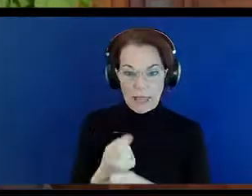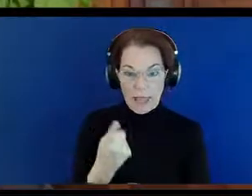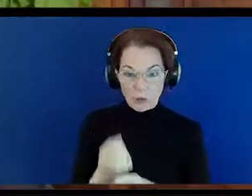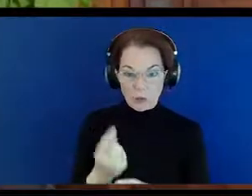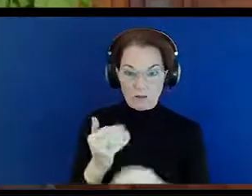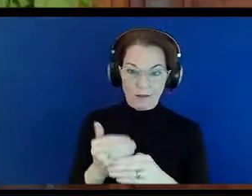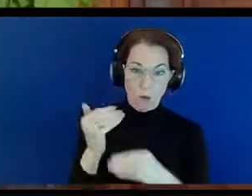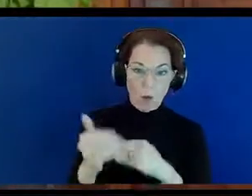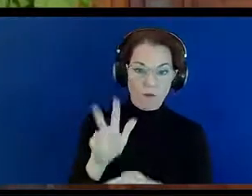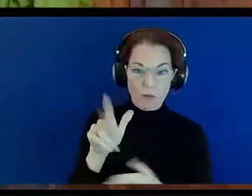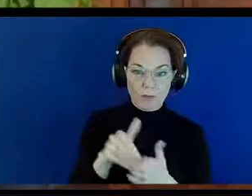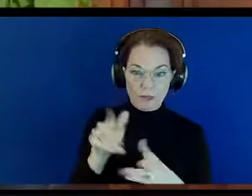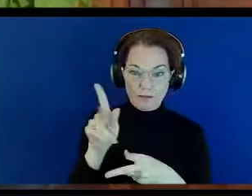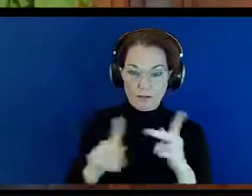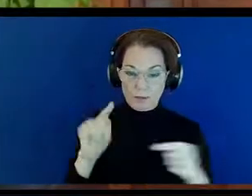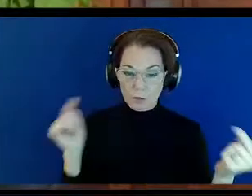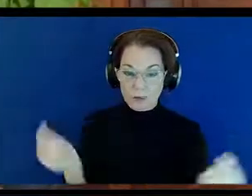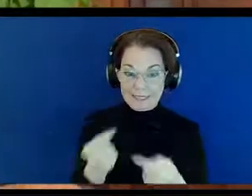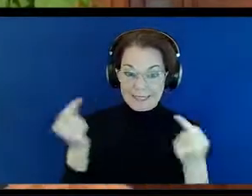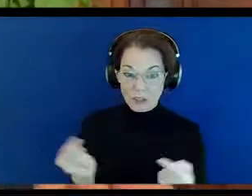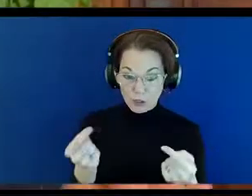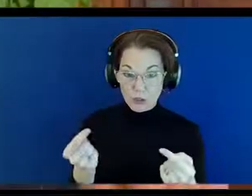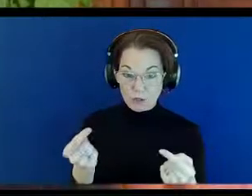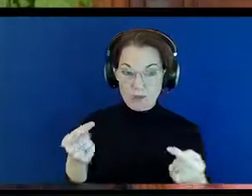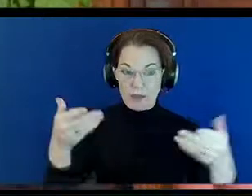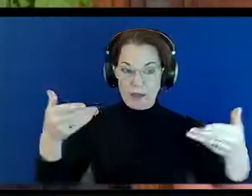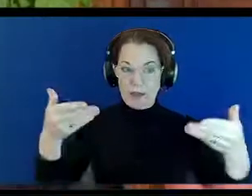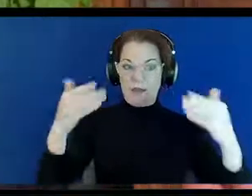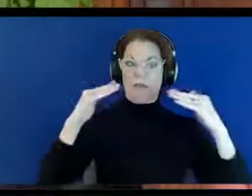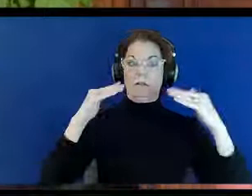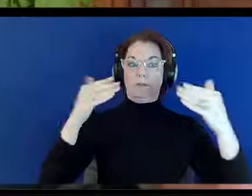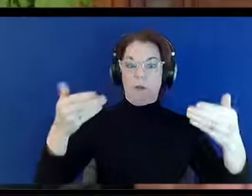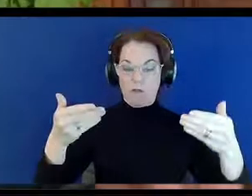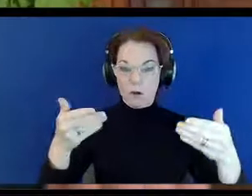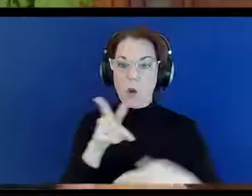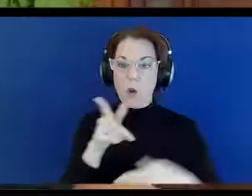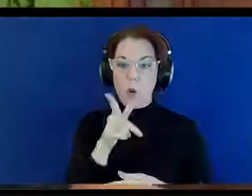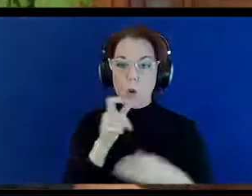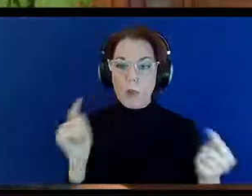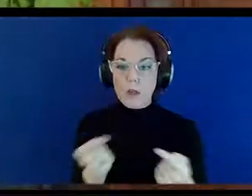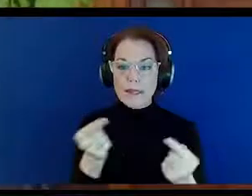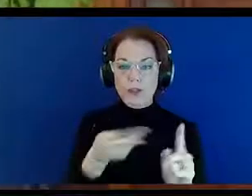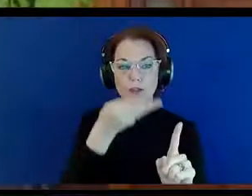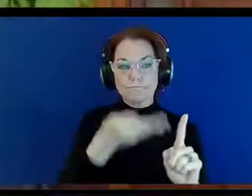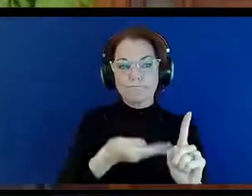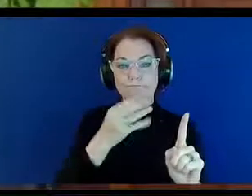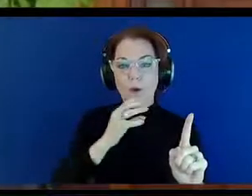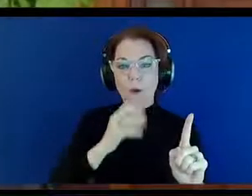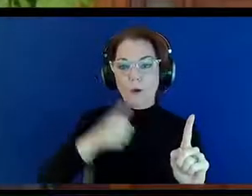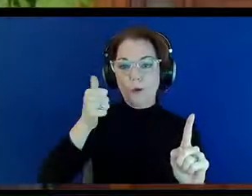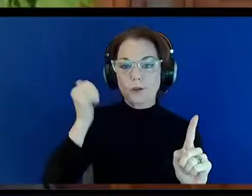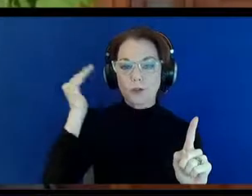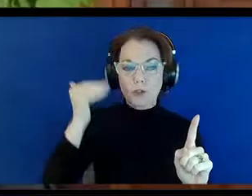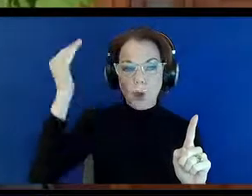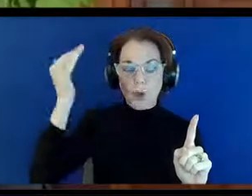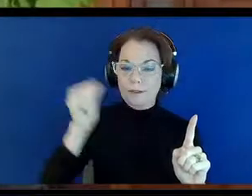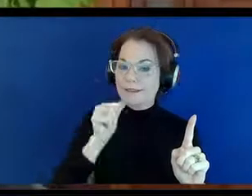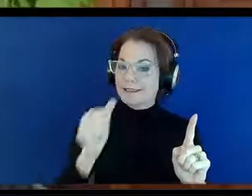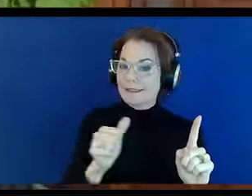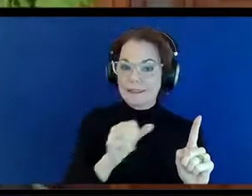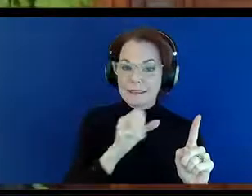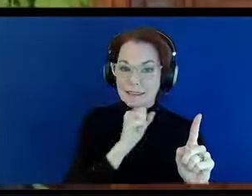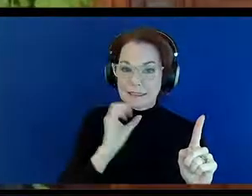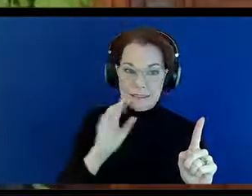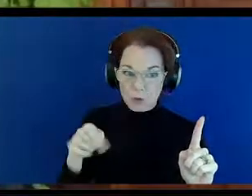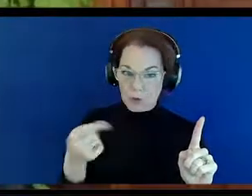those injured by tip overs are older adults. But it's not only seniors, of course, who are